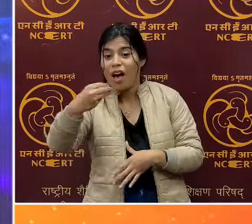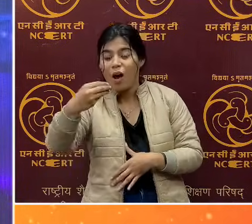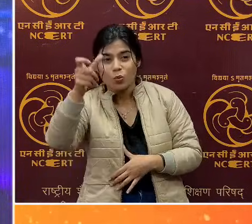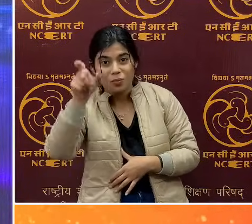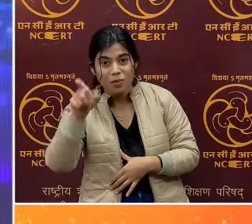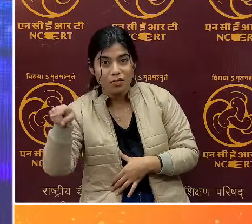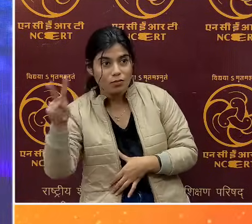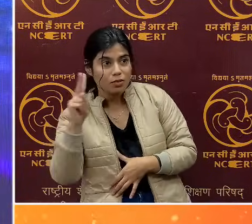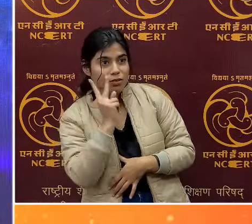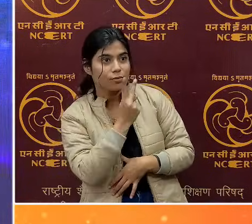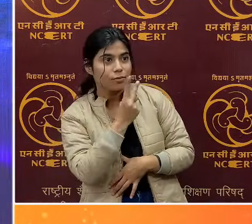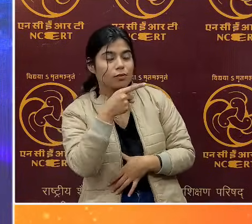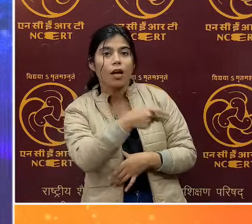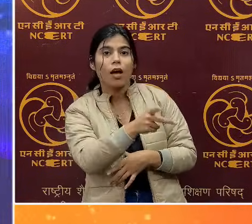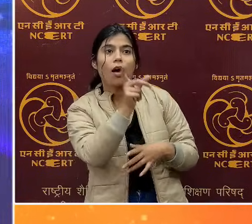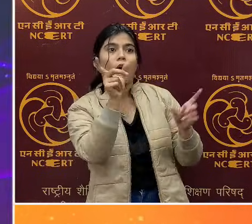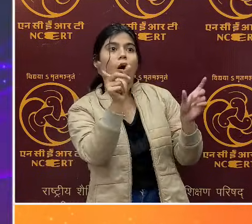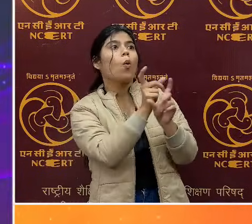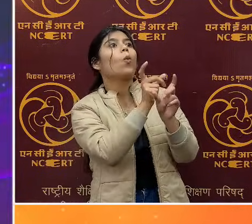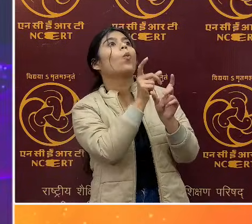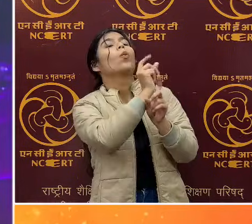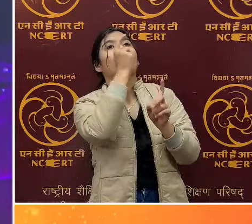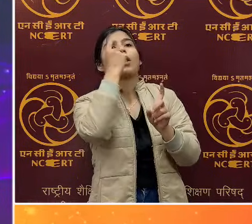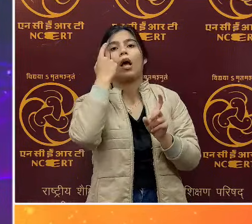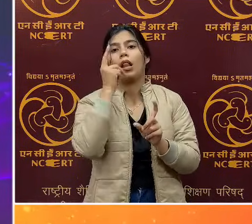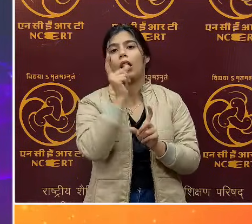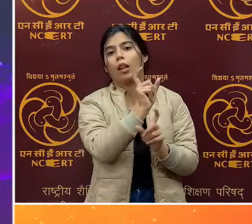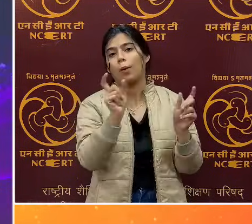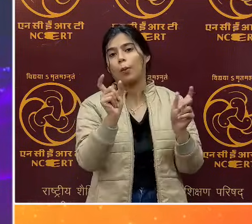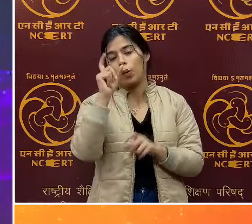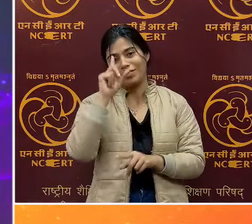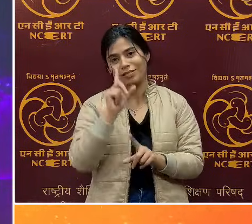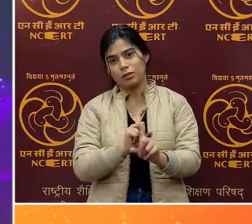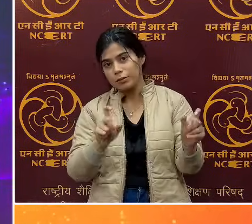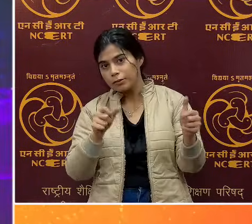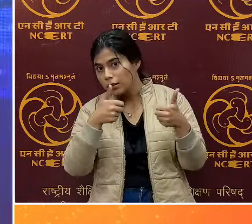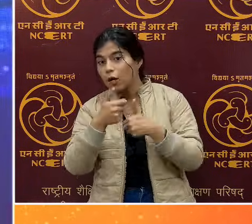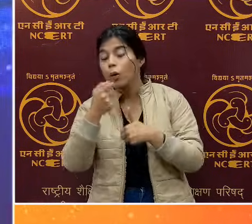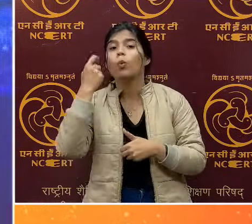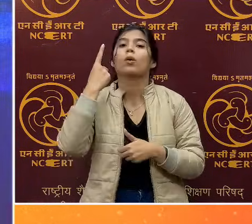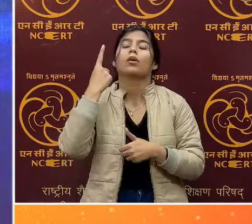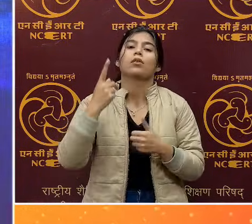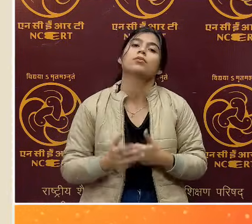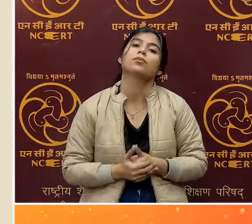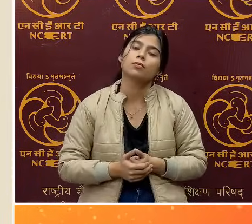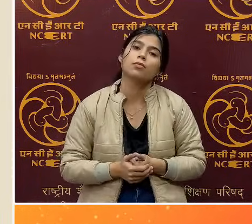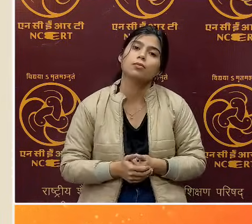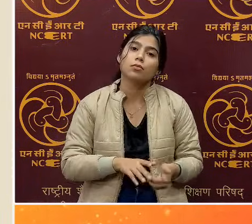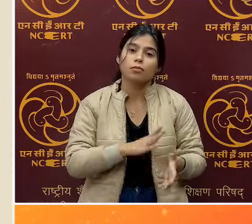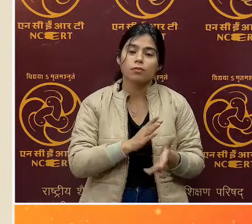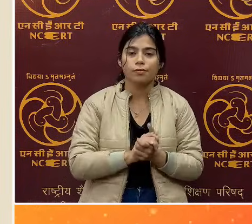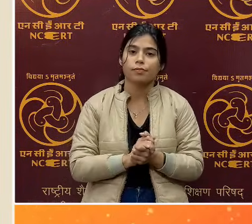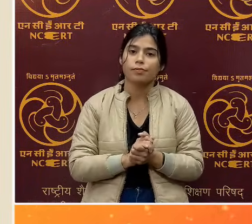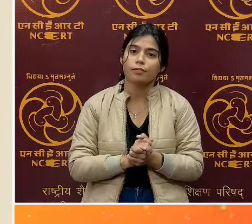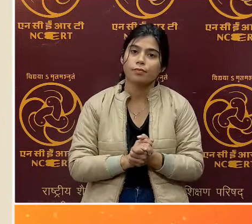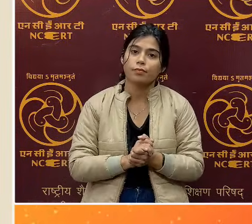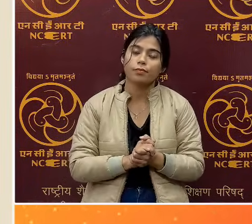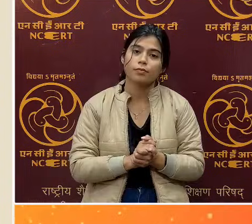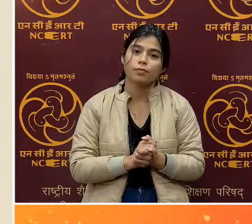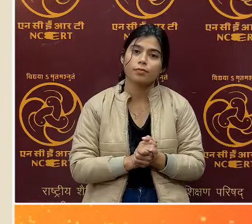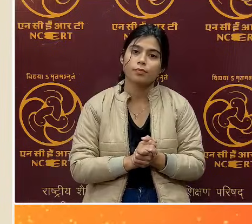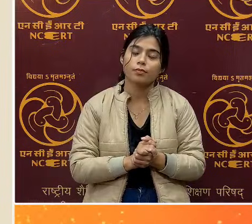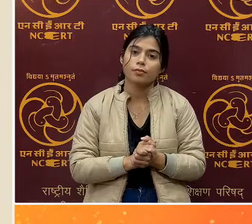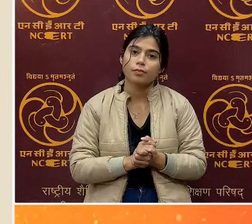the exact word as ambulance. Okay. So that is lateral inversion. And the next characteristics property